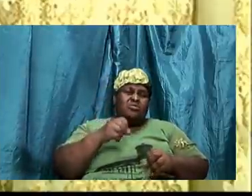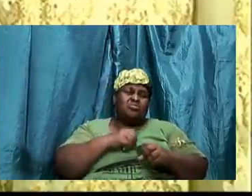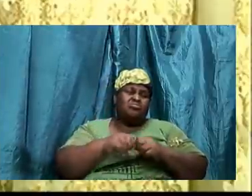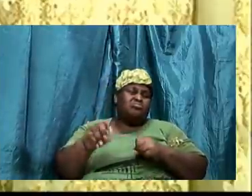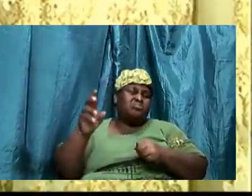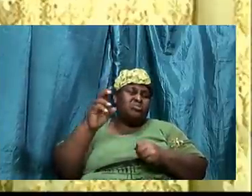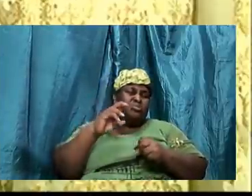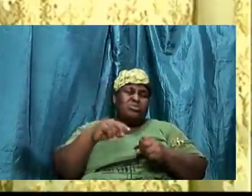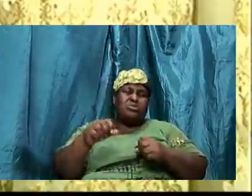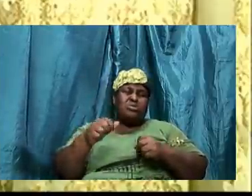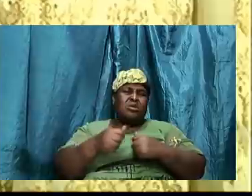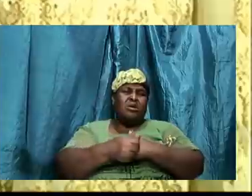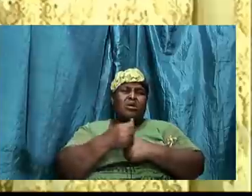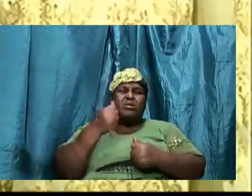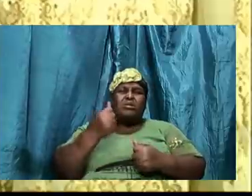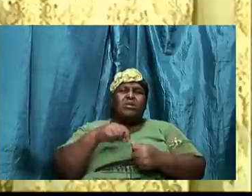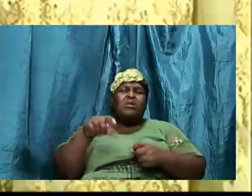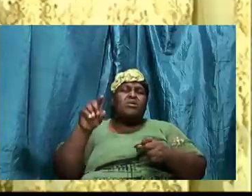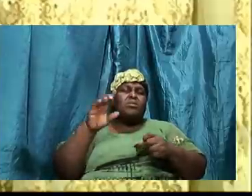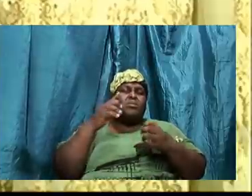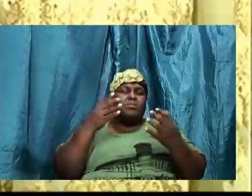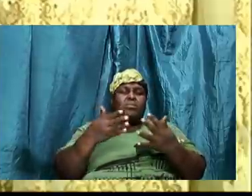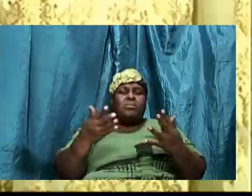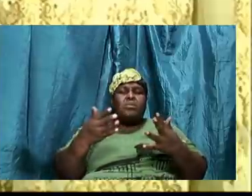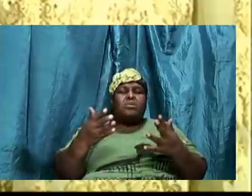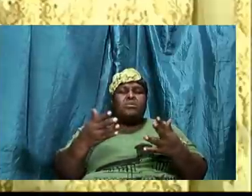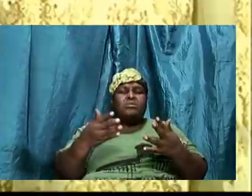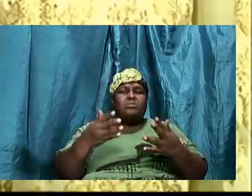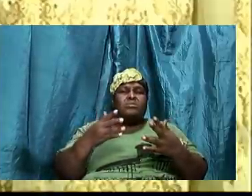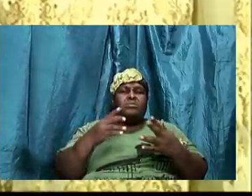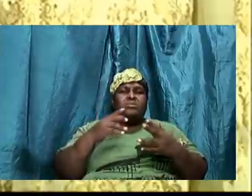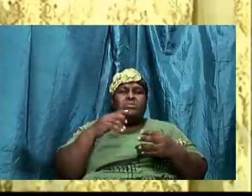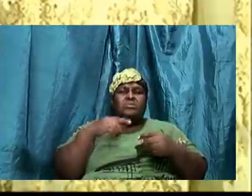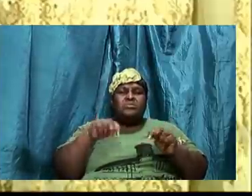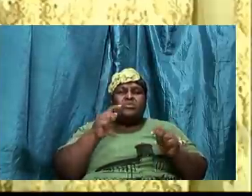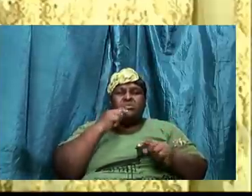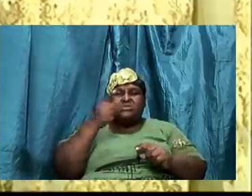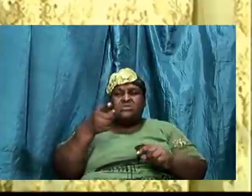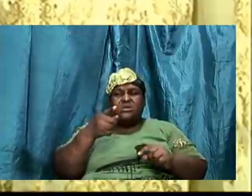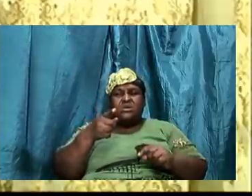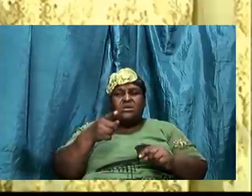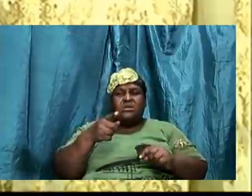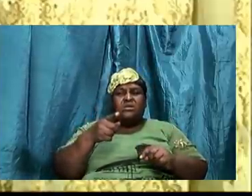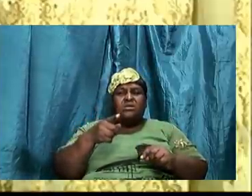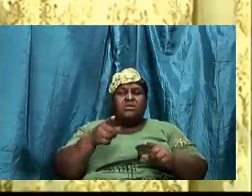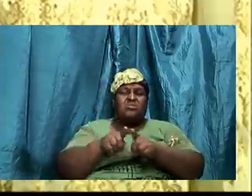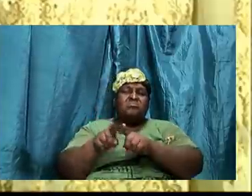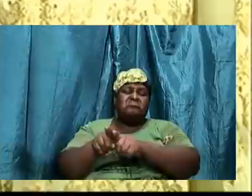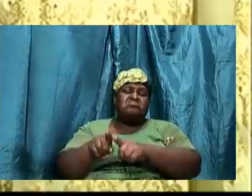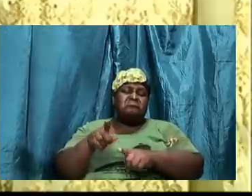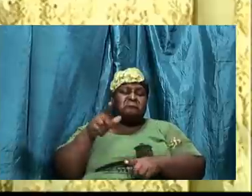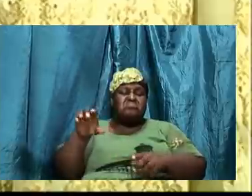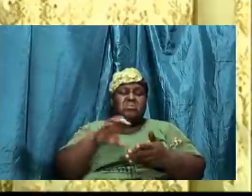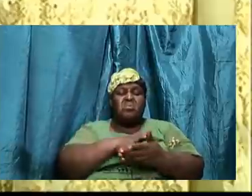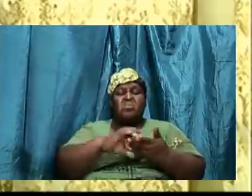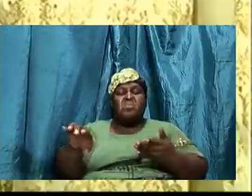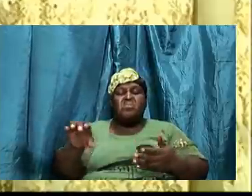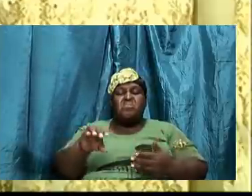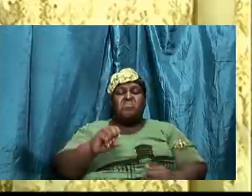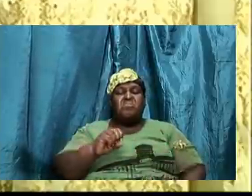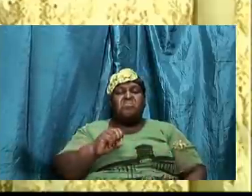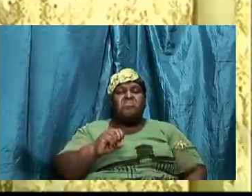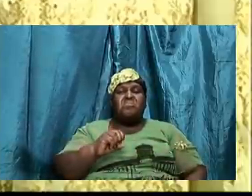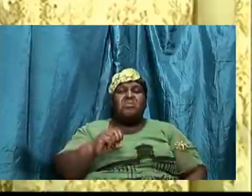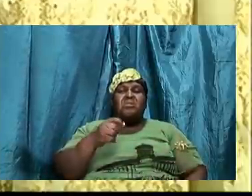to what we are trying to get across. But we can also look at Acts 1 verse 8. And we can close off with this. Who am